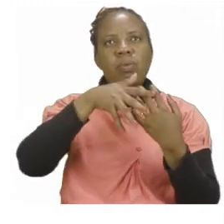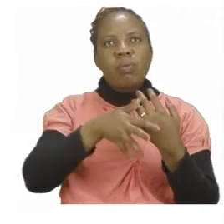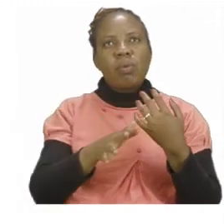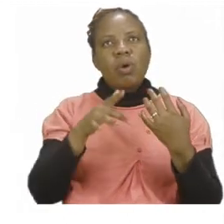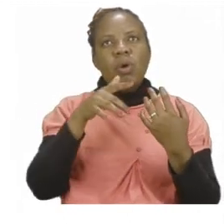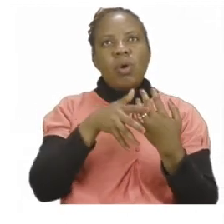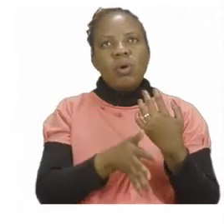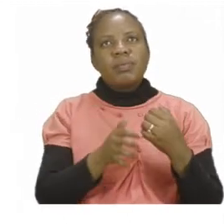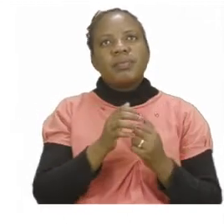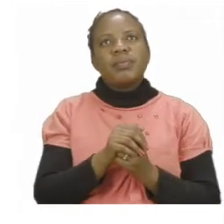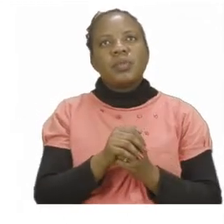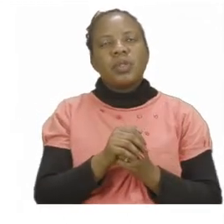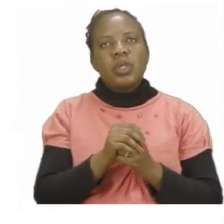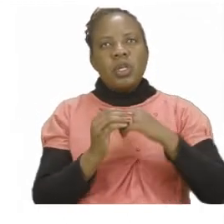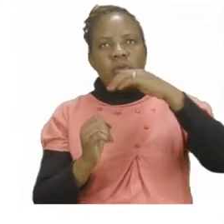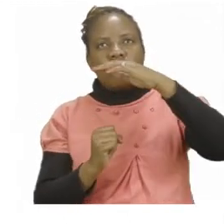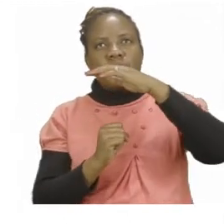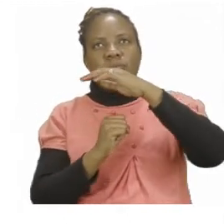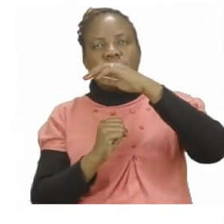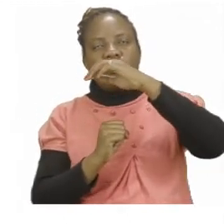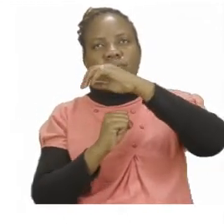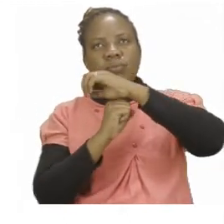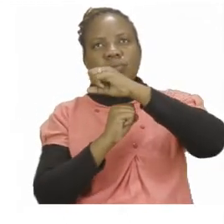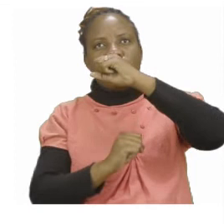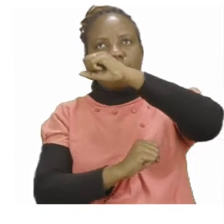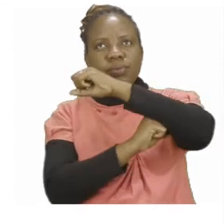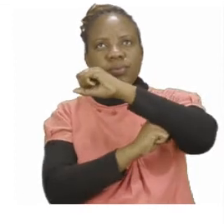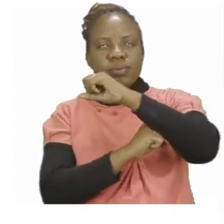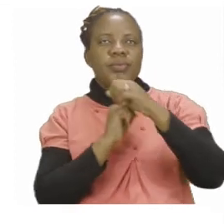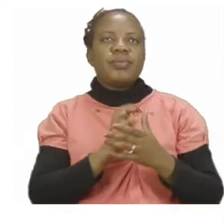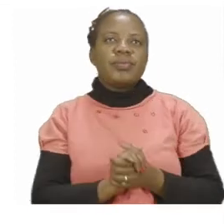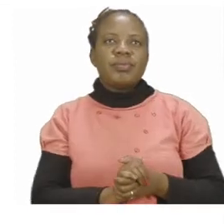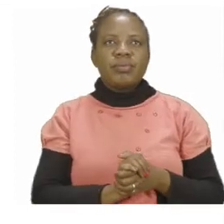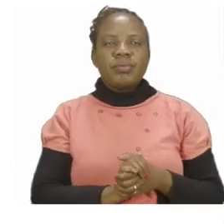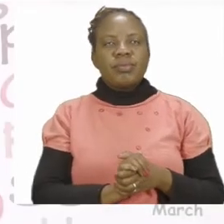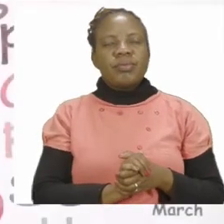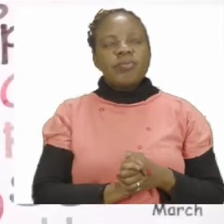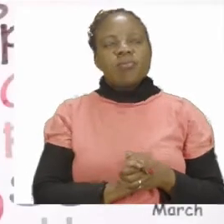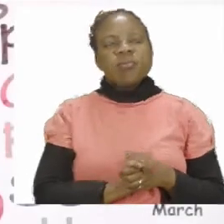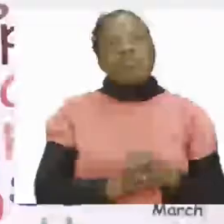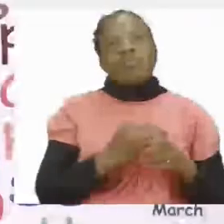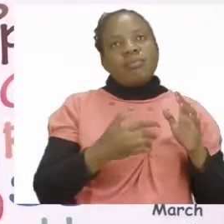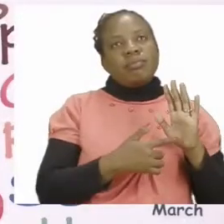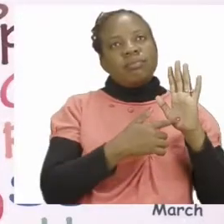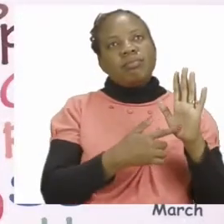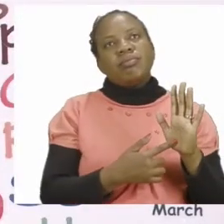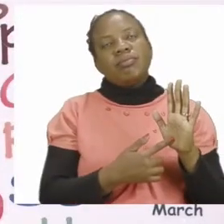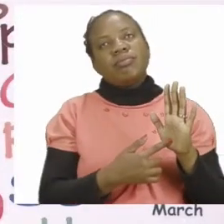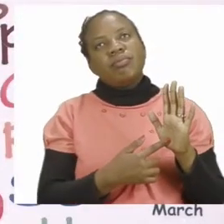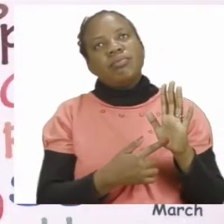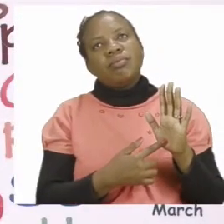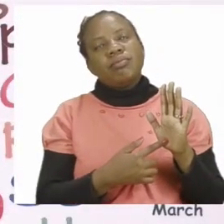you how you have to read your grid. Now on the board, I made a little grid,